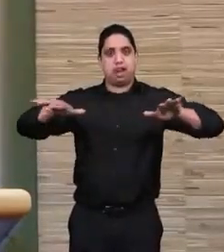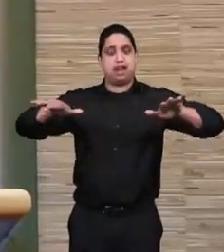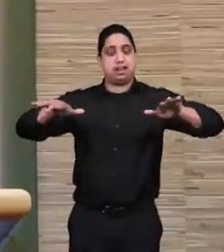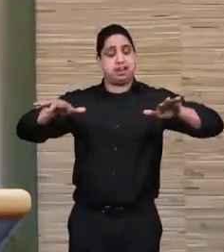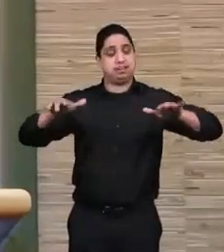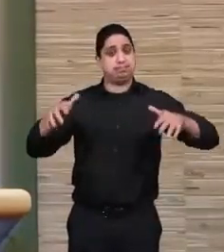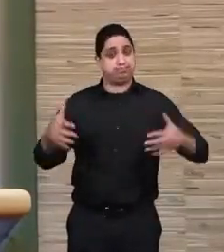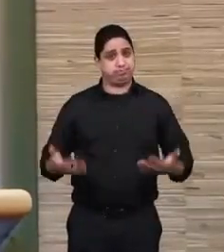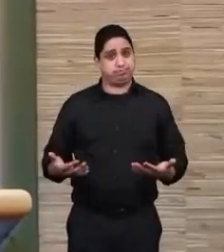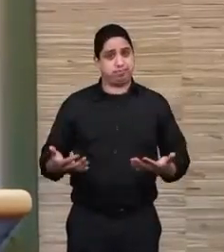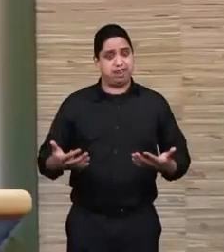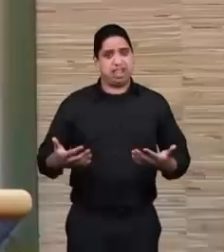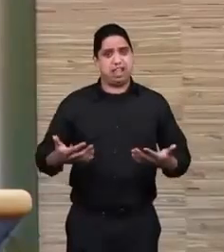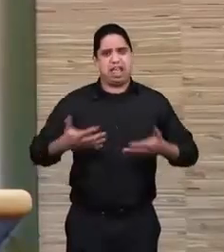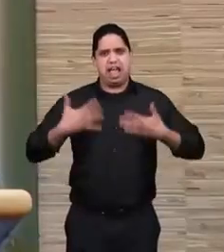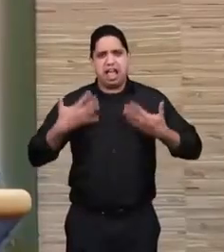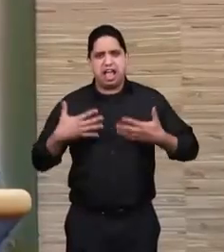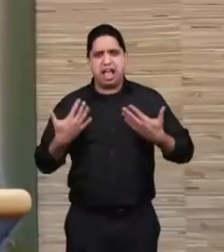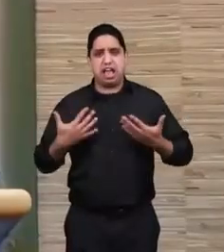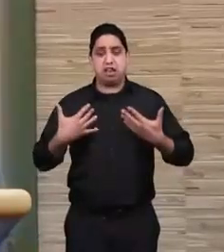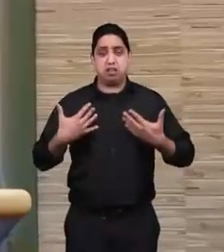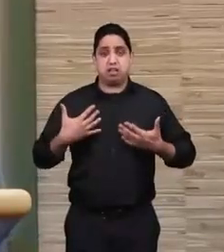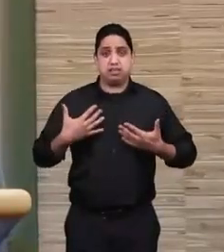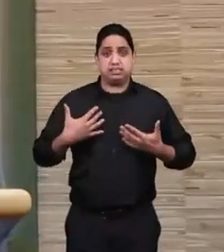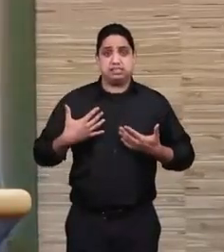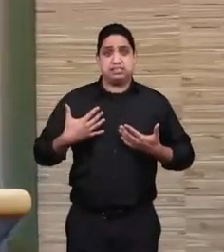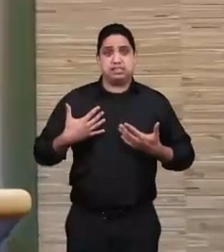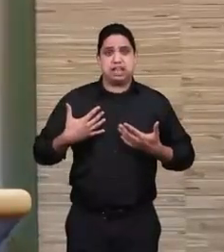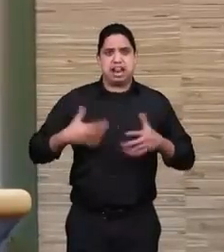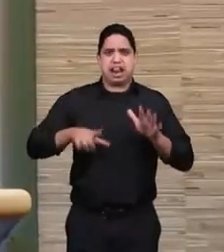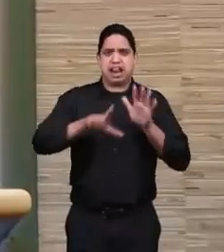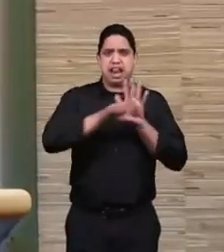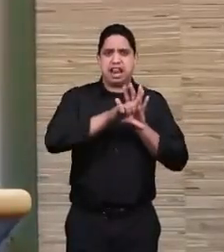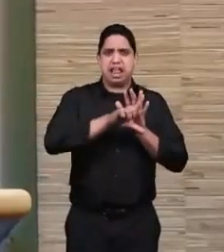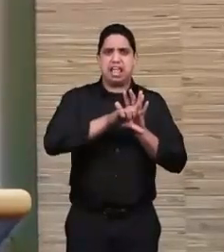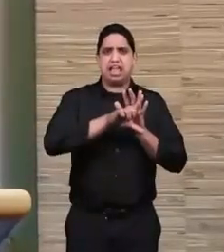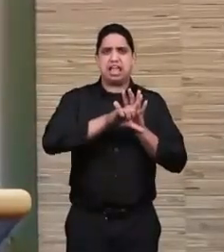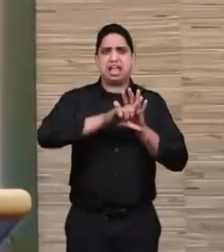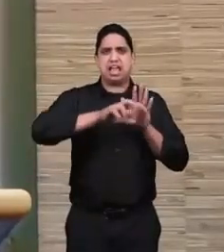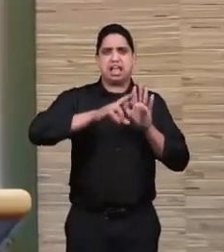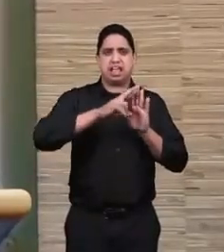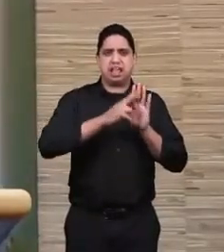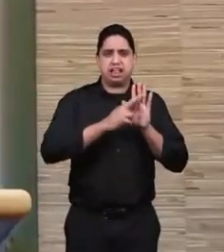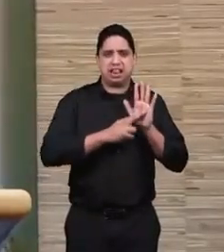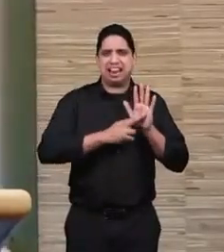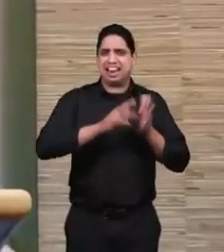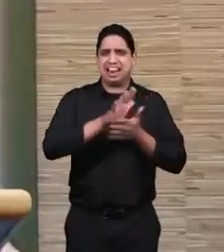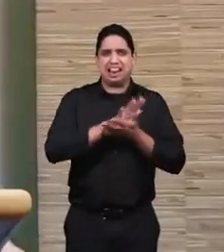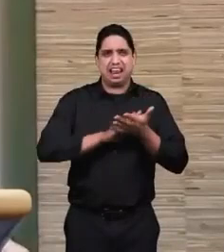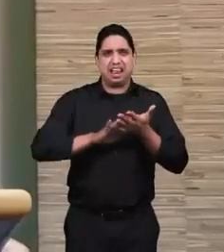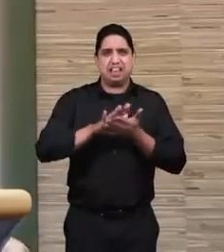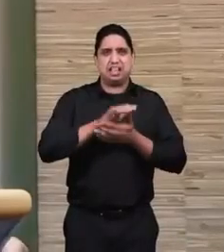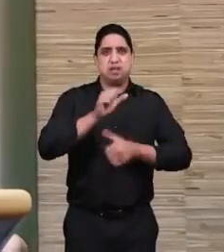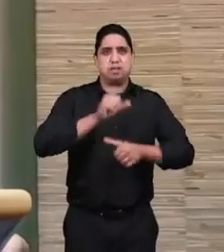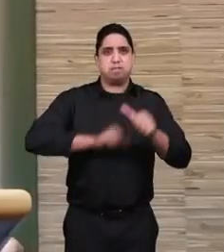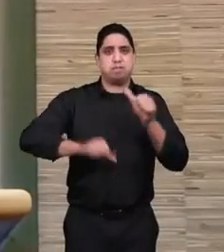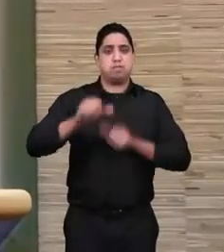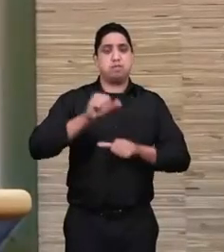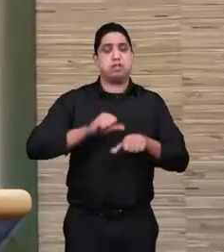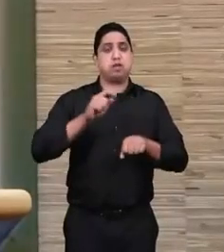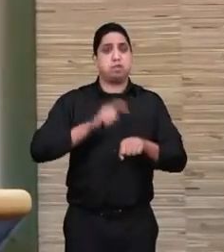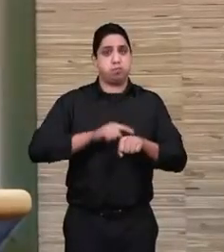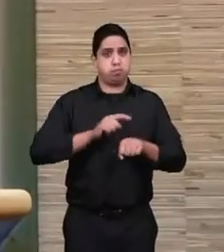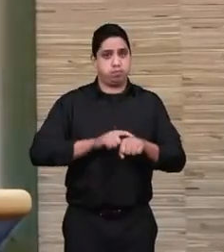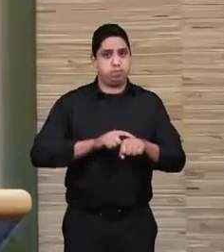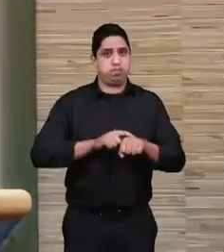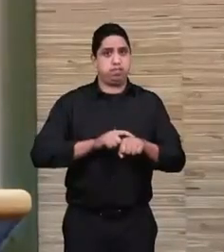excitement, laws, decrees, none of this will change the situation